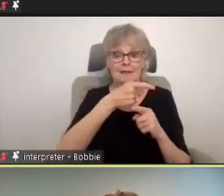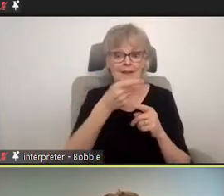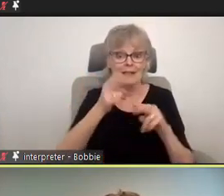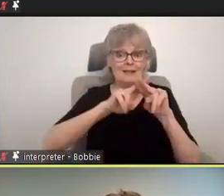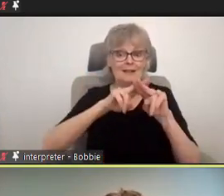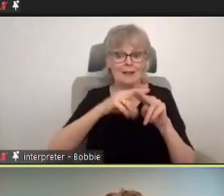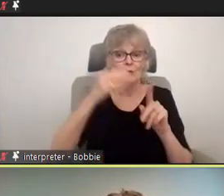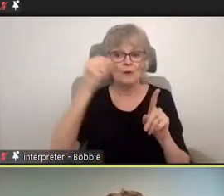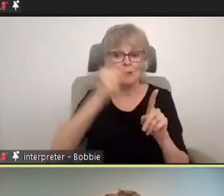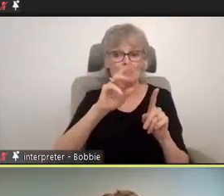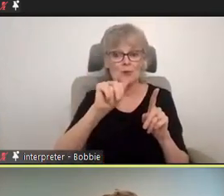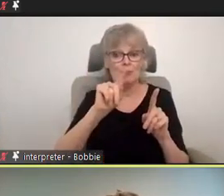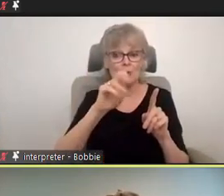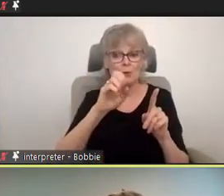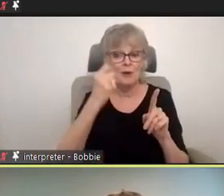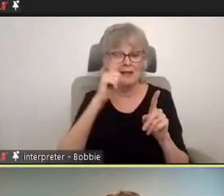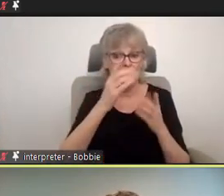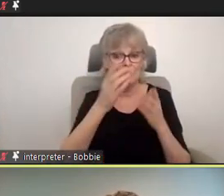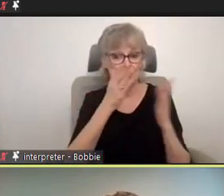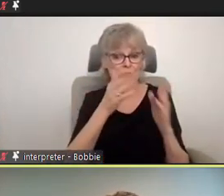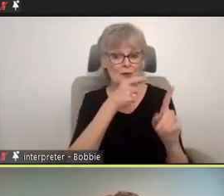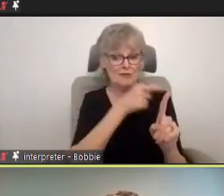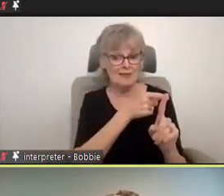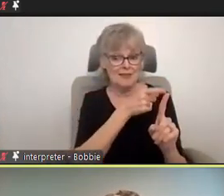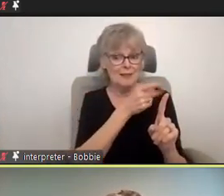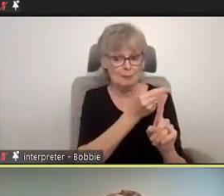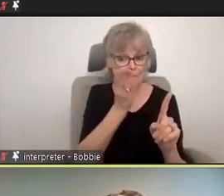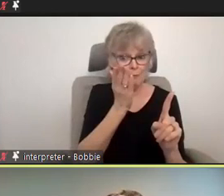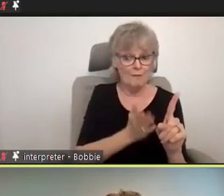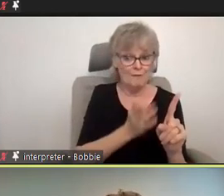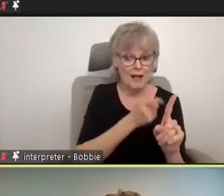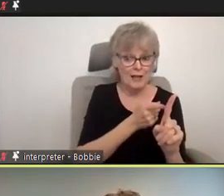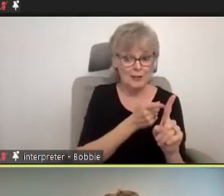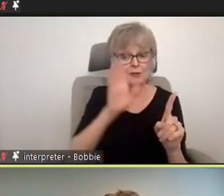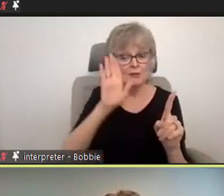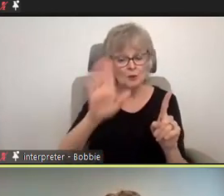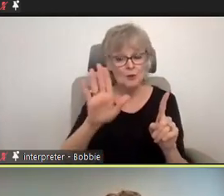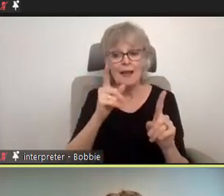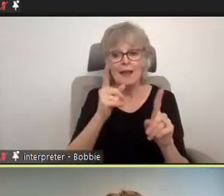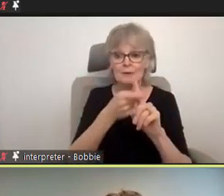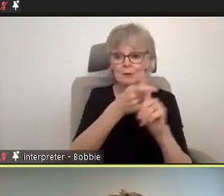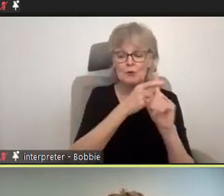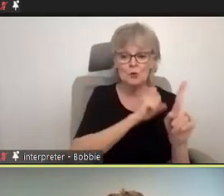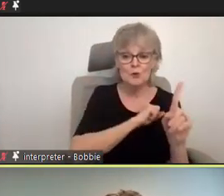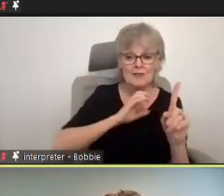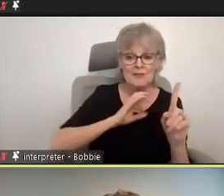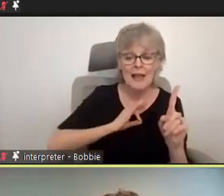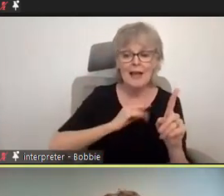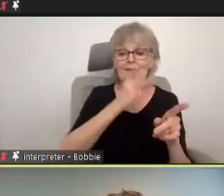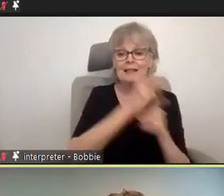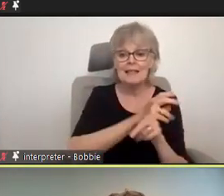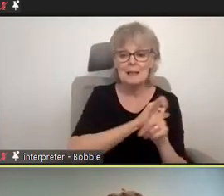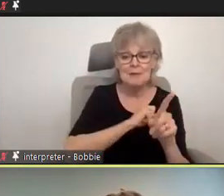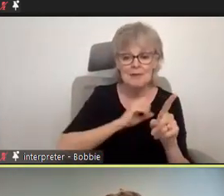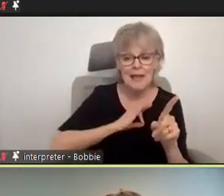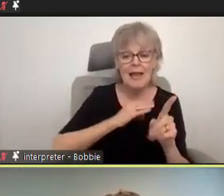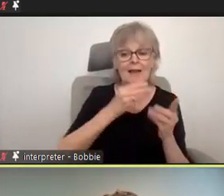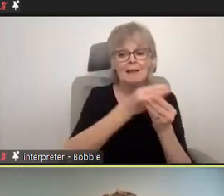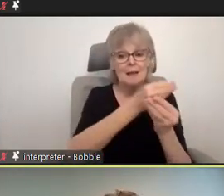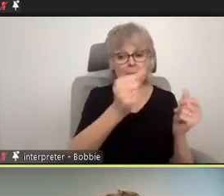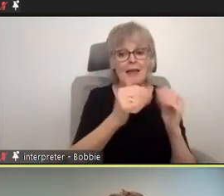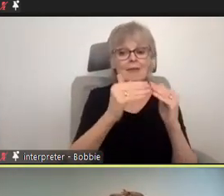for their services has been great to make sure that they can recruit staff and retain staff and pay them fair